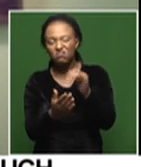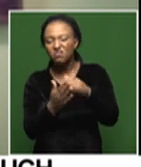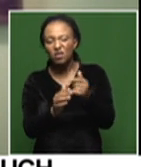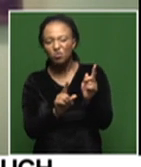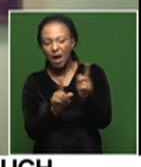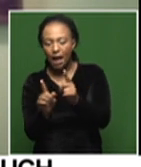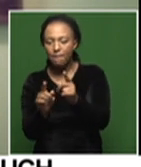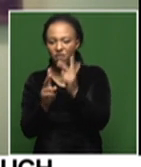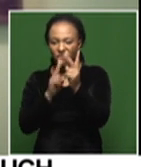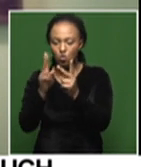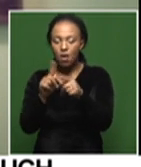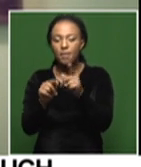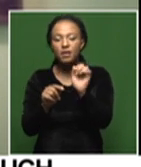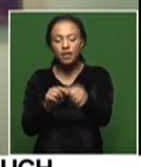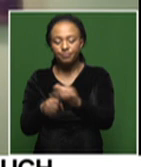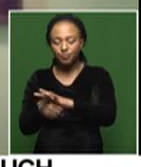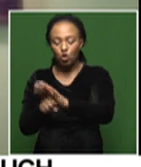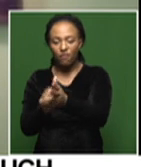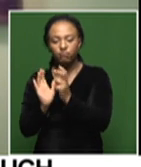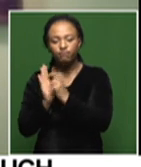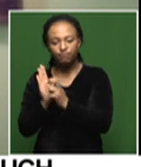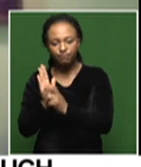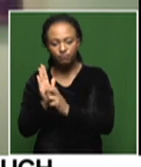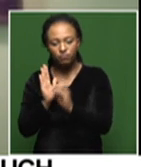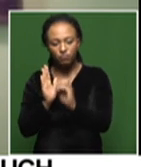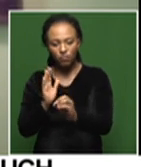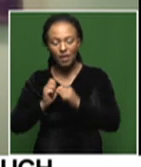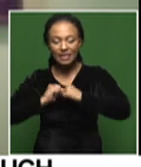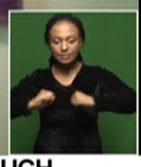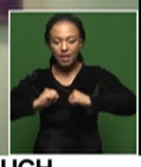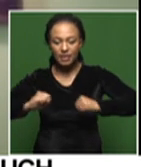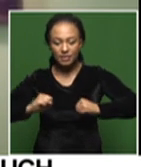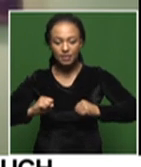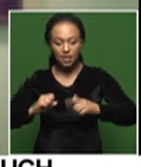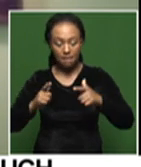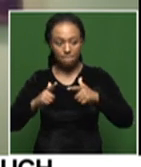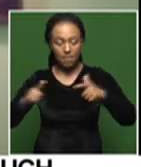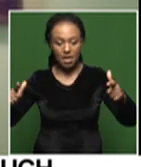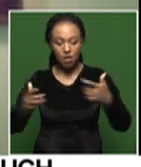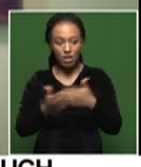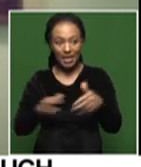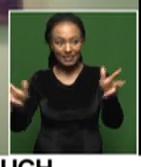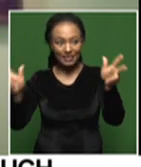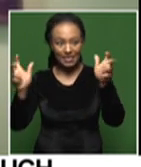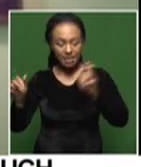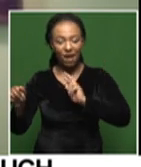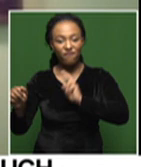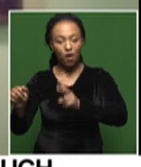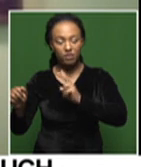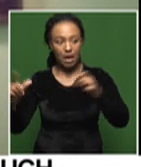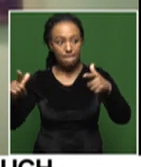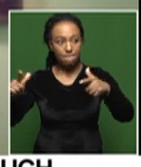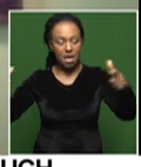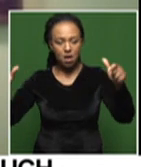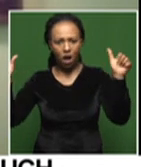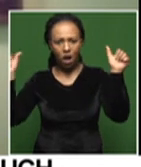are COVID protocols in place, but we have a large space, as you can probably hear from the gentle echo around me, and we encourage as